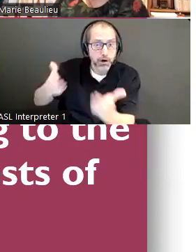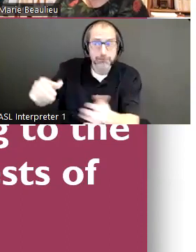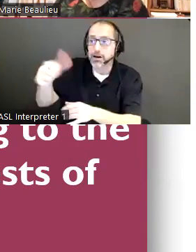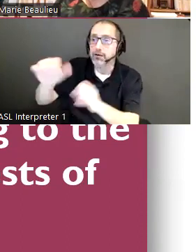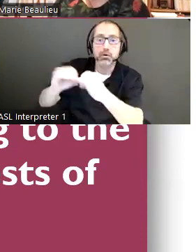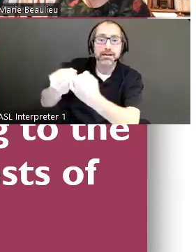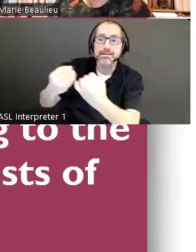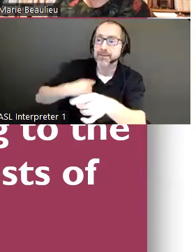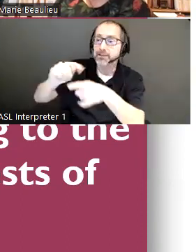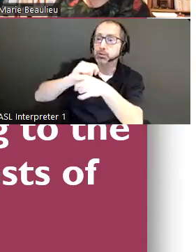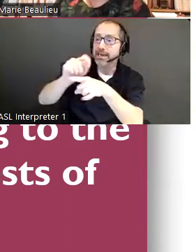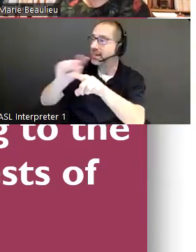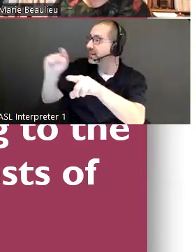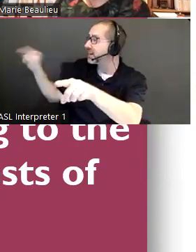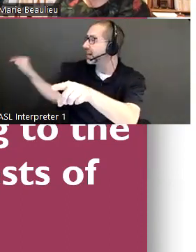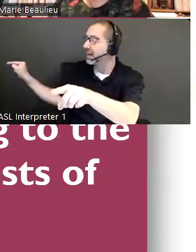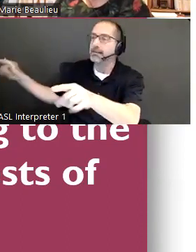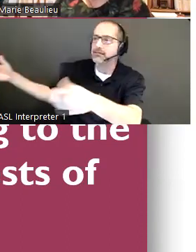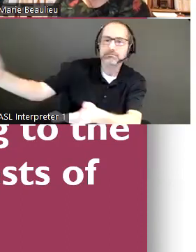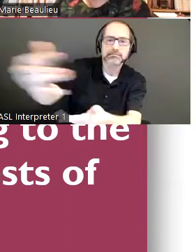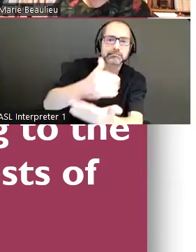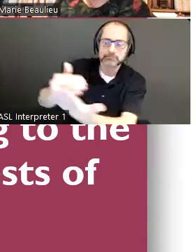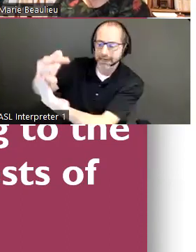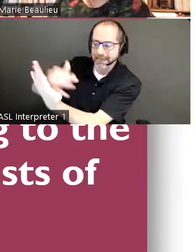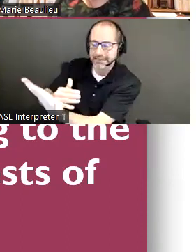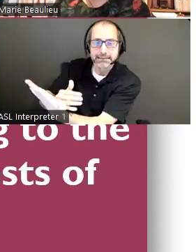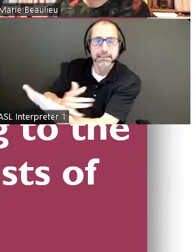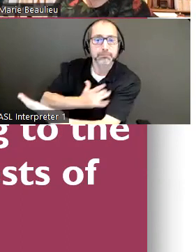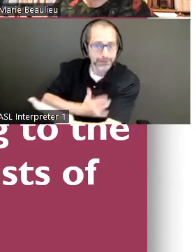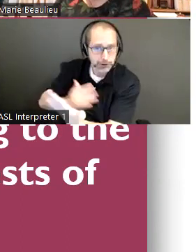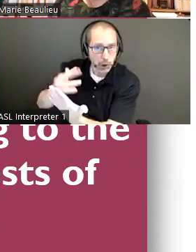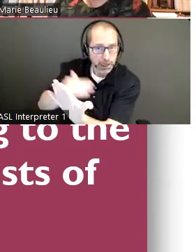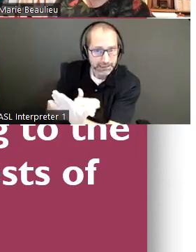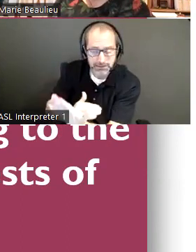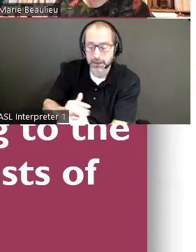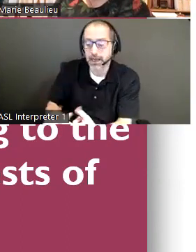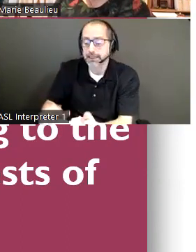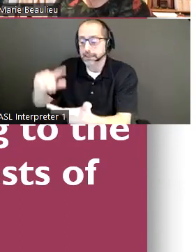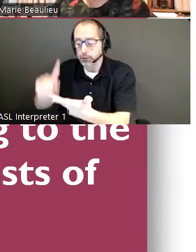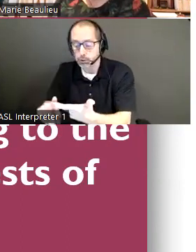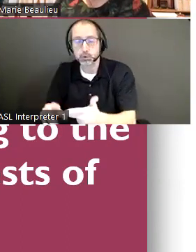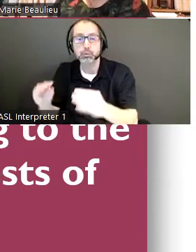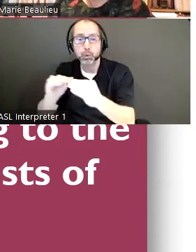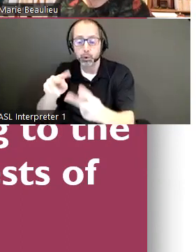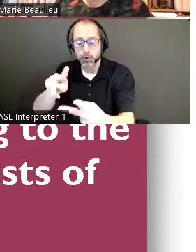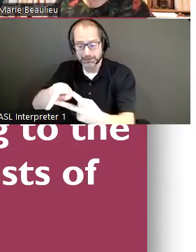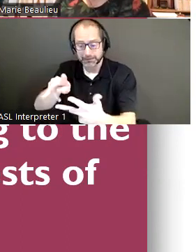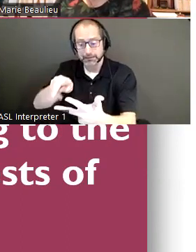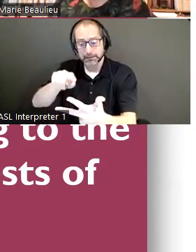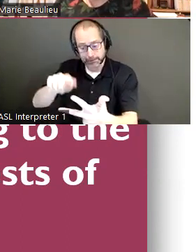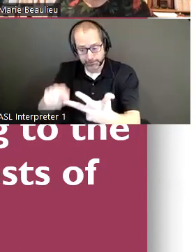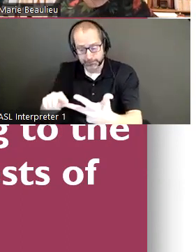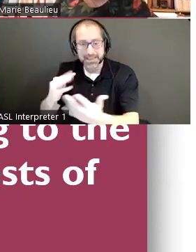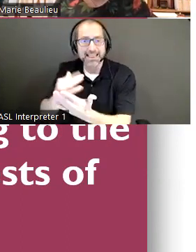organizations. We have a provincial list, but we have also 2 specialized lists for the region in which